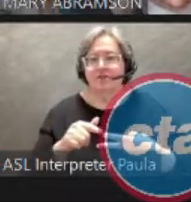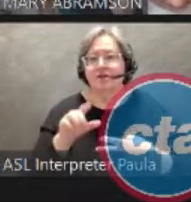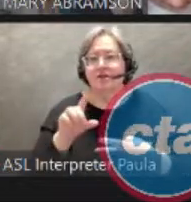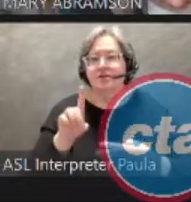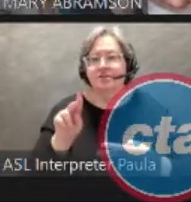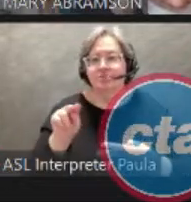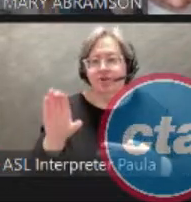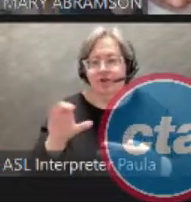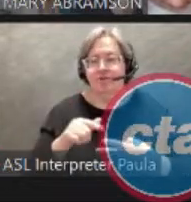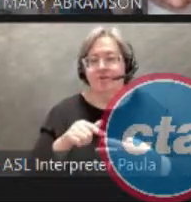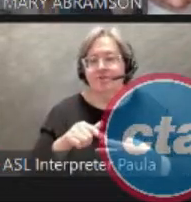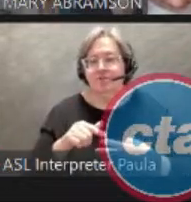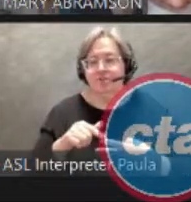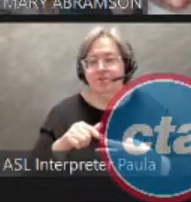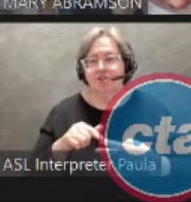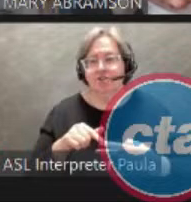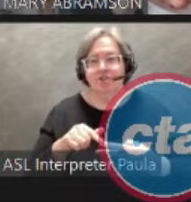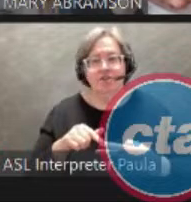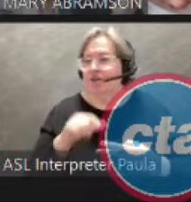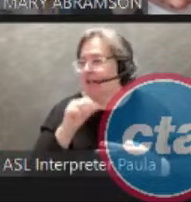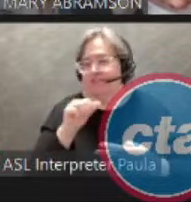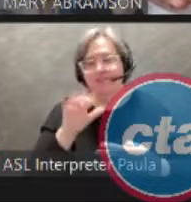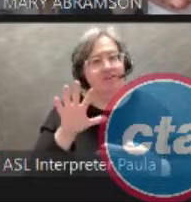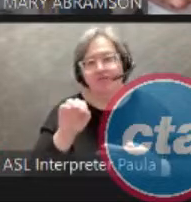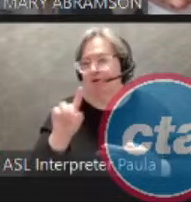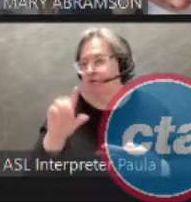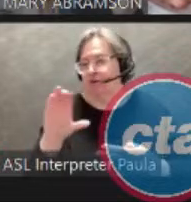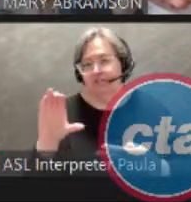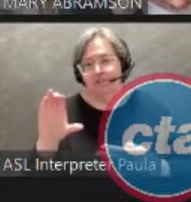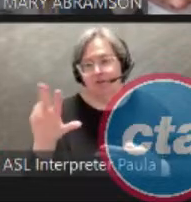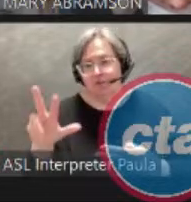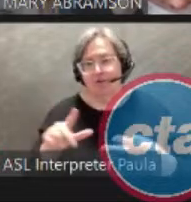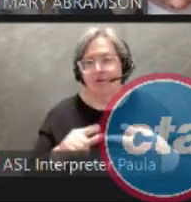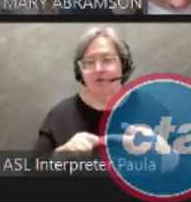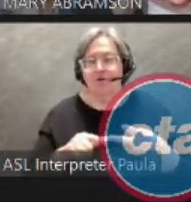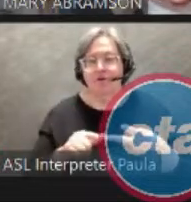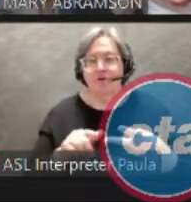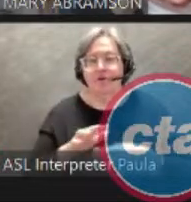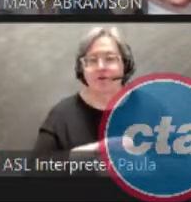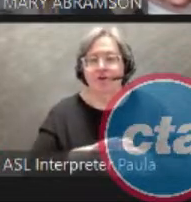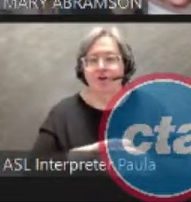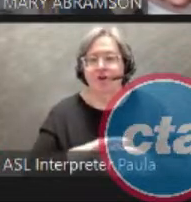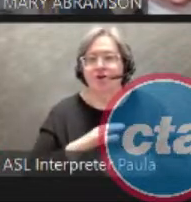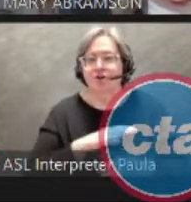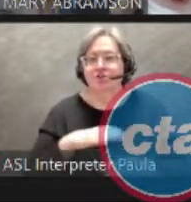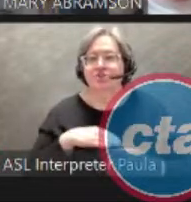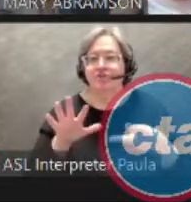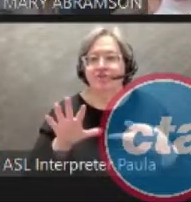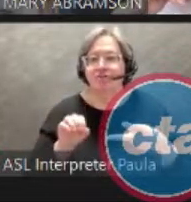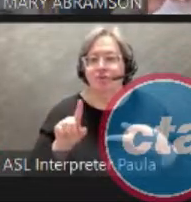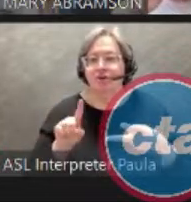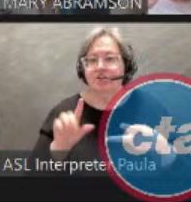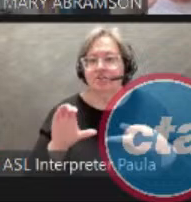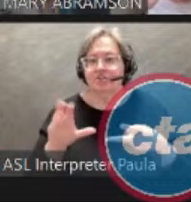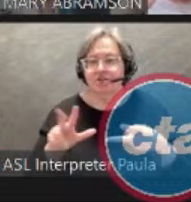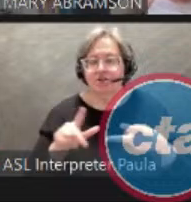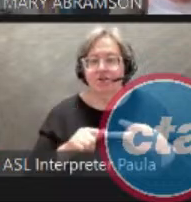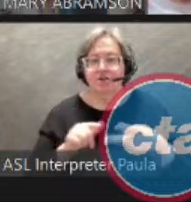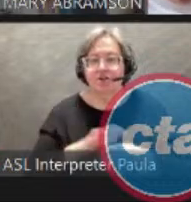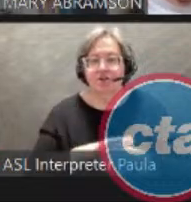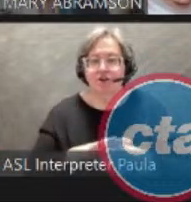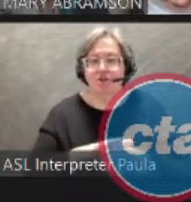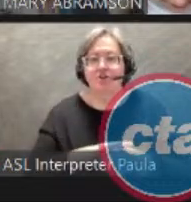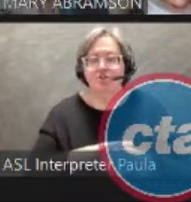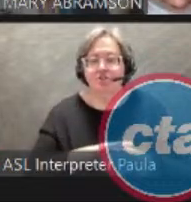Convention, which is not a 501c3. Then you have the local committee, which is a 501c3. Local committee handles